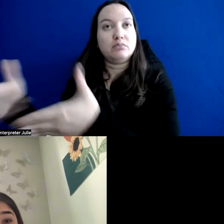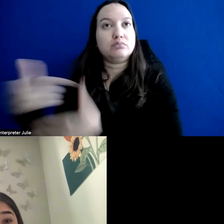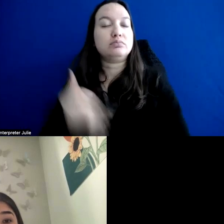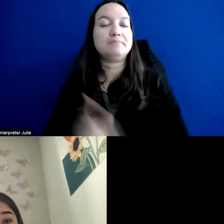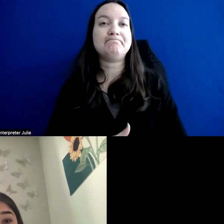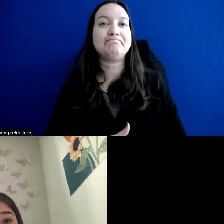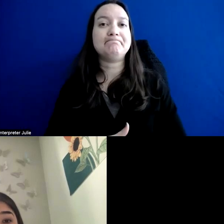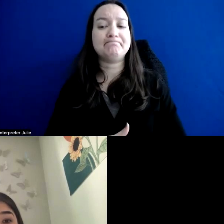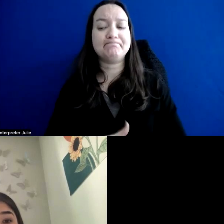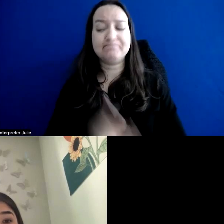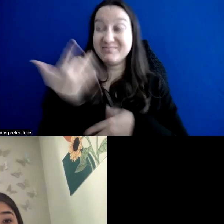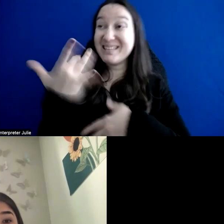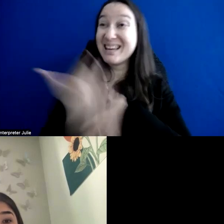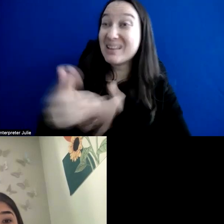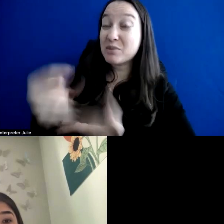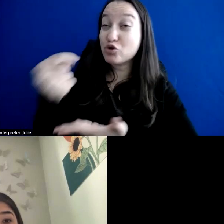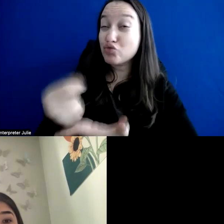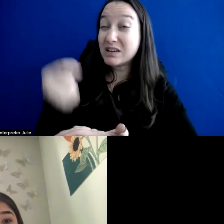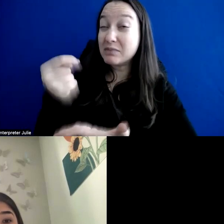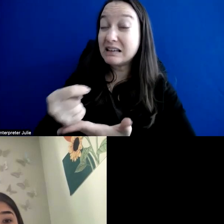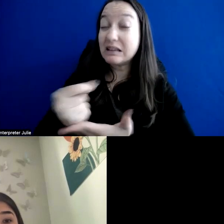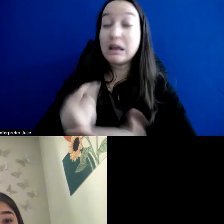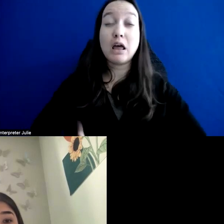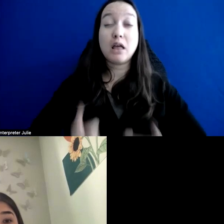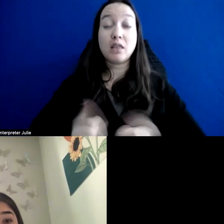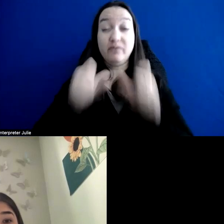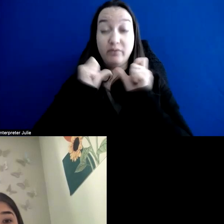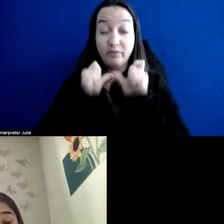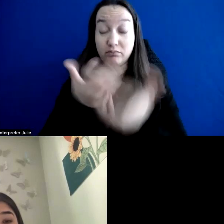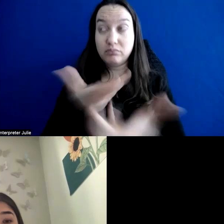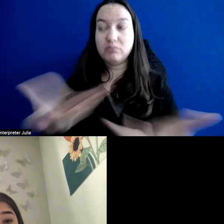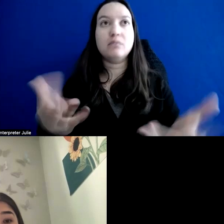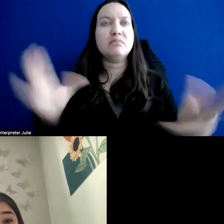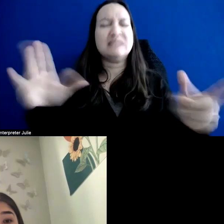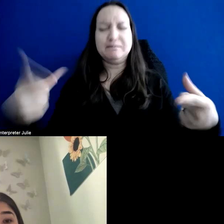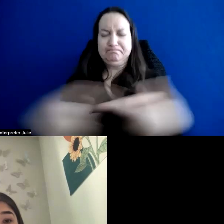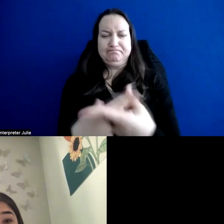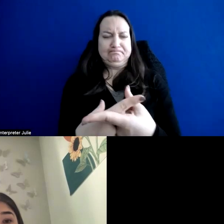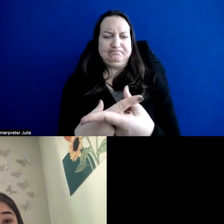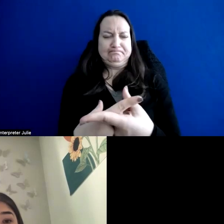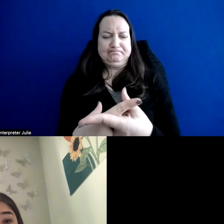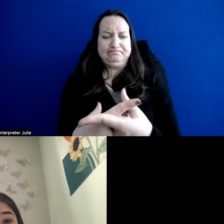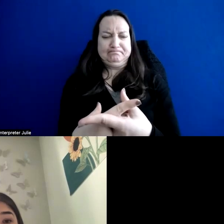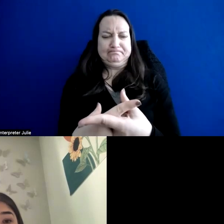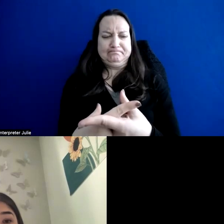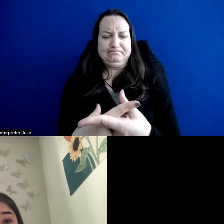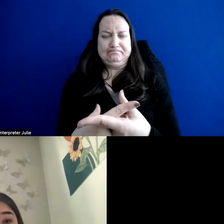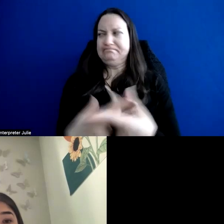What the availability of treatments and the increased life expectancy did, paradoxically, was to gag